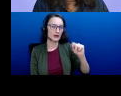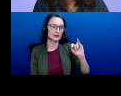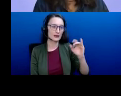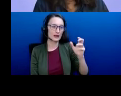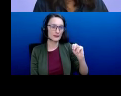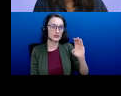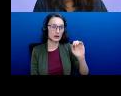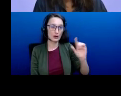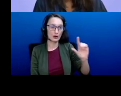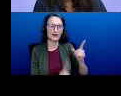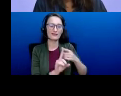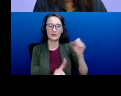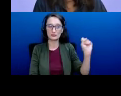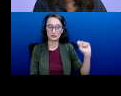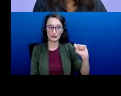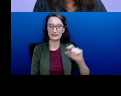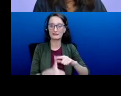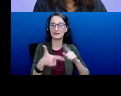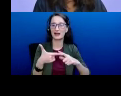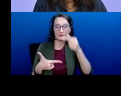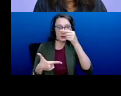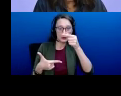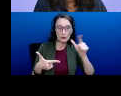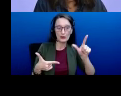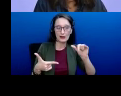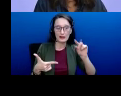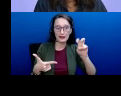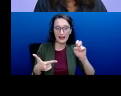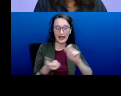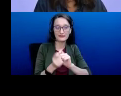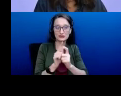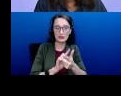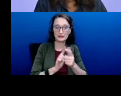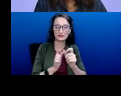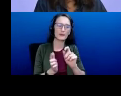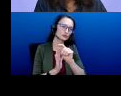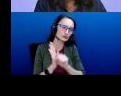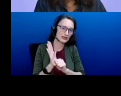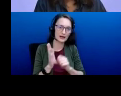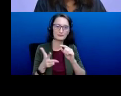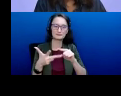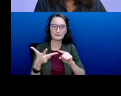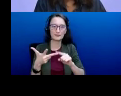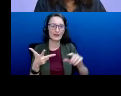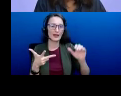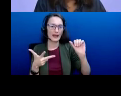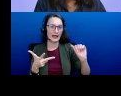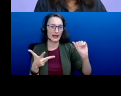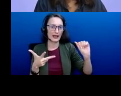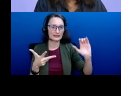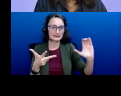We have Google Live Transcribe. There's also AAC, or Augmentative and Alternative Communication